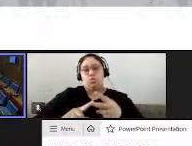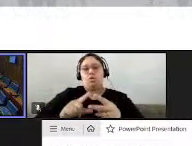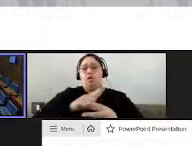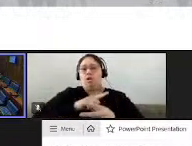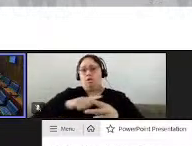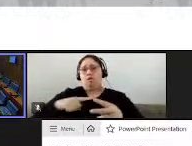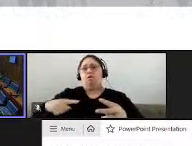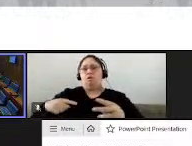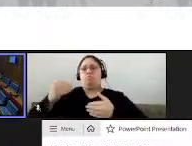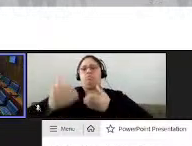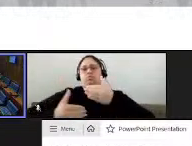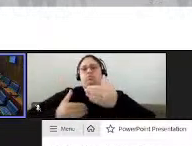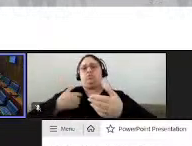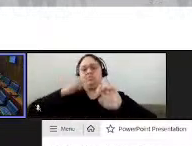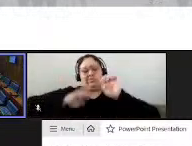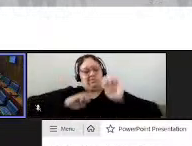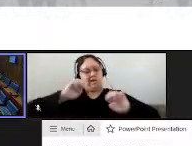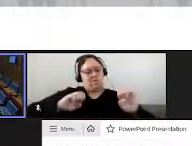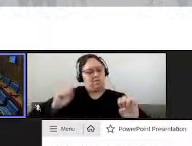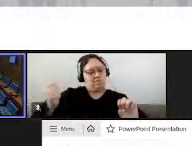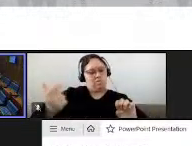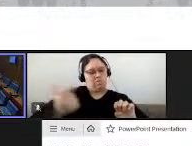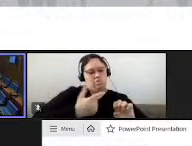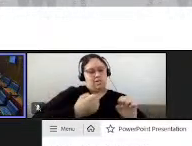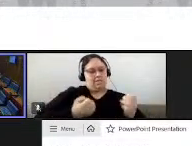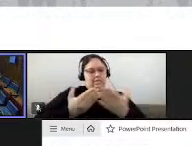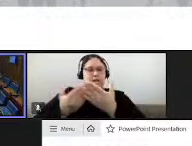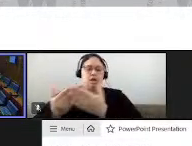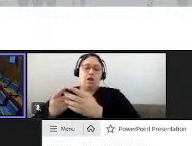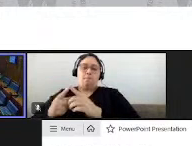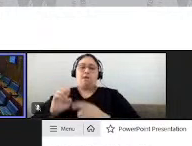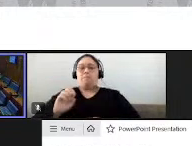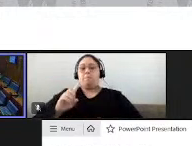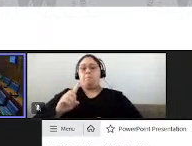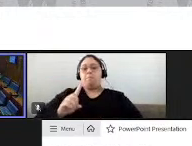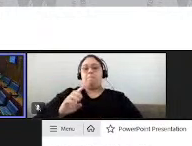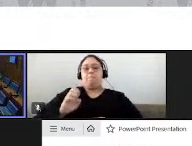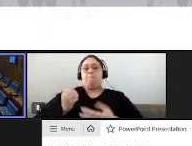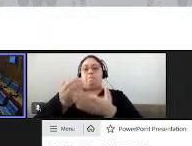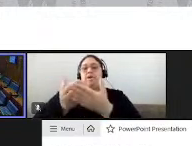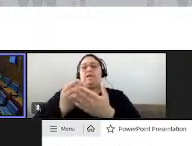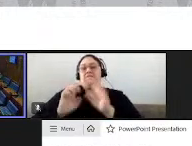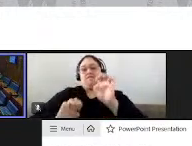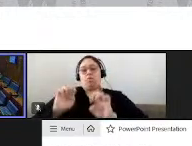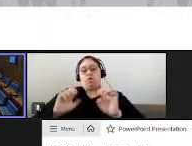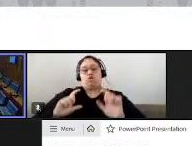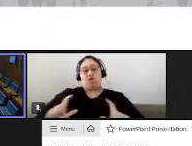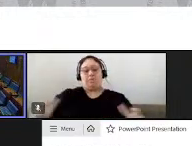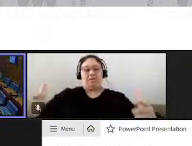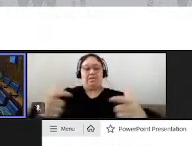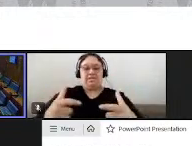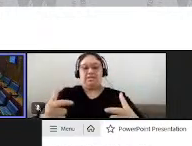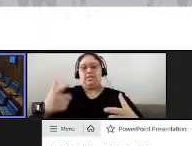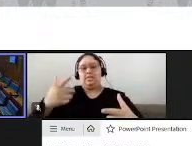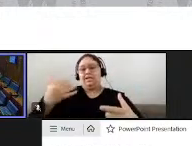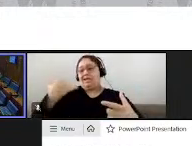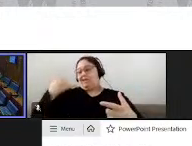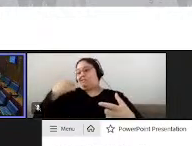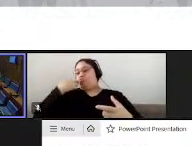long process to evaluate all the tenders, but the bid evaluation committee recently decided to cancel the tender